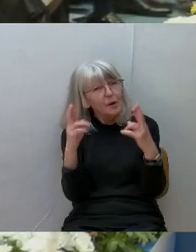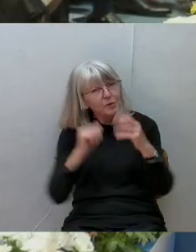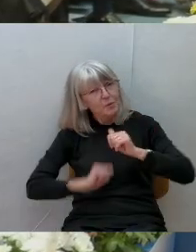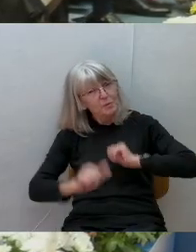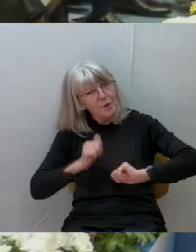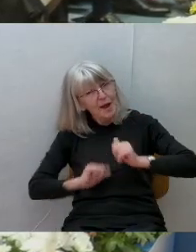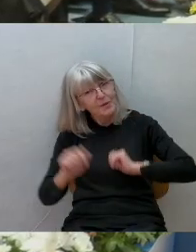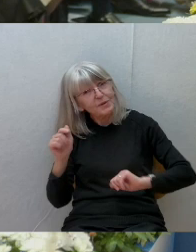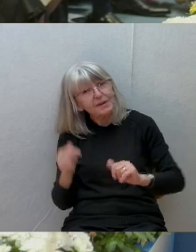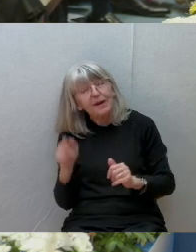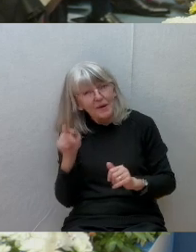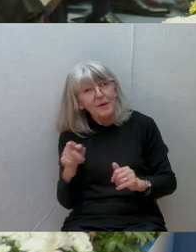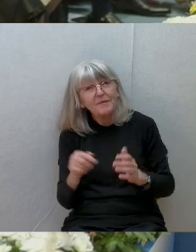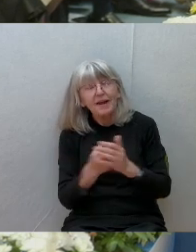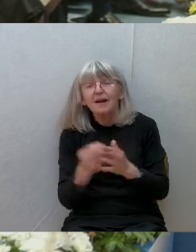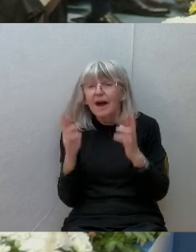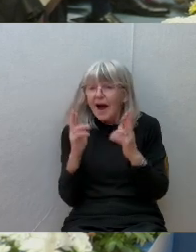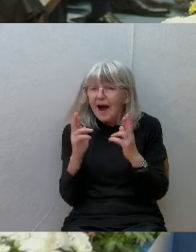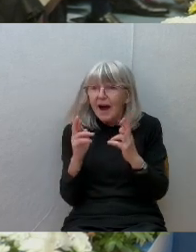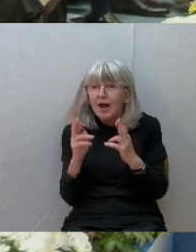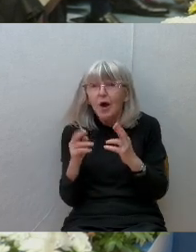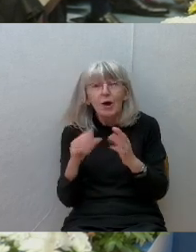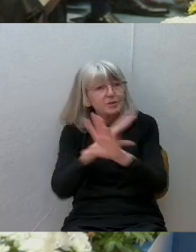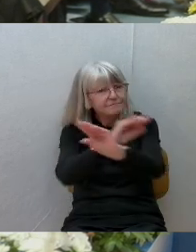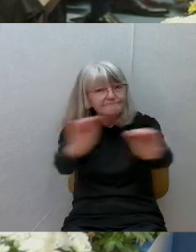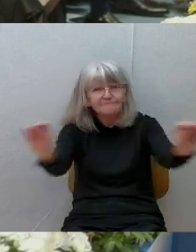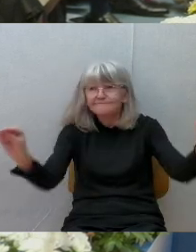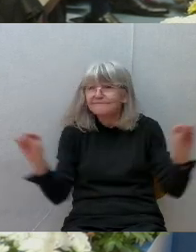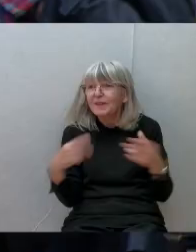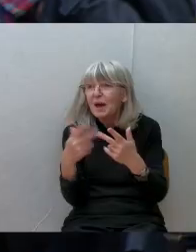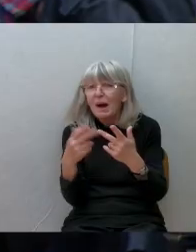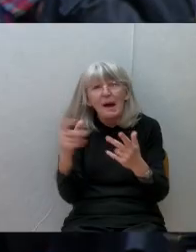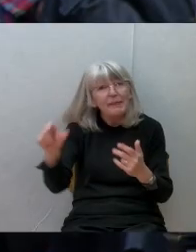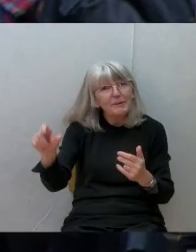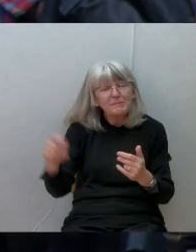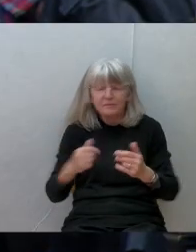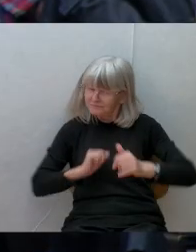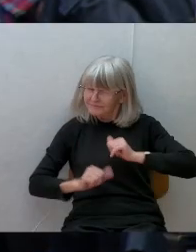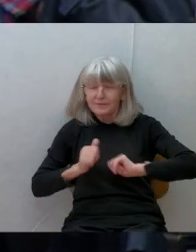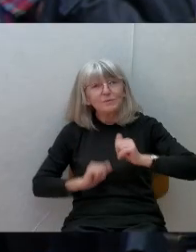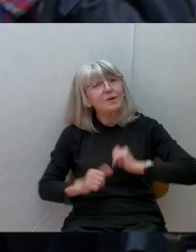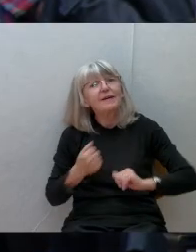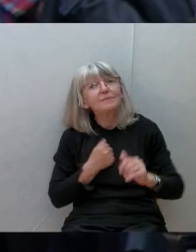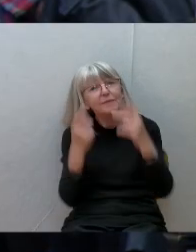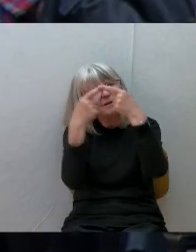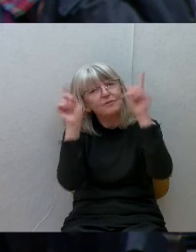share your passion for your university and you'll maintain your connection with the city of Dundee in the years ahead.